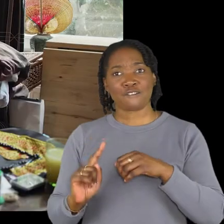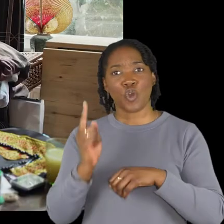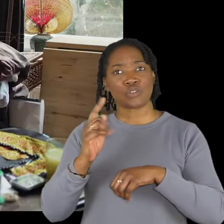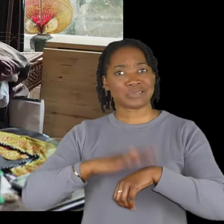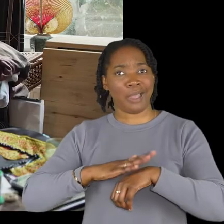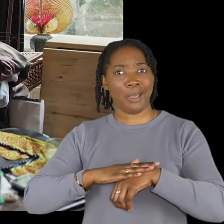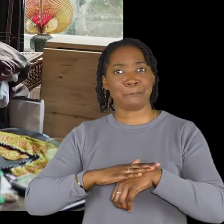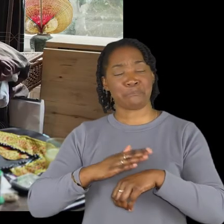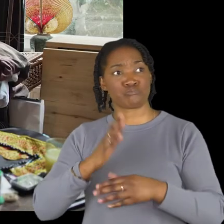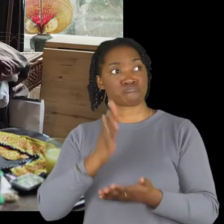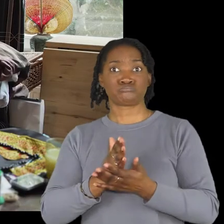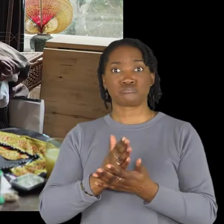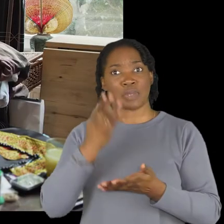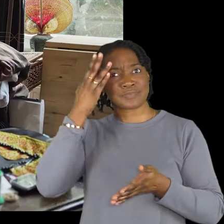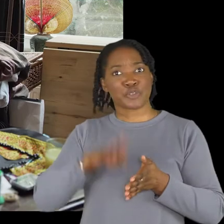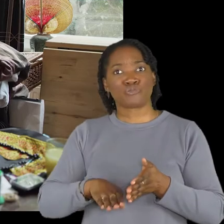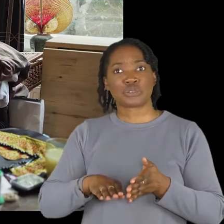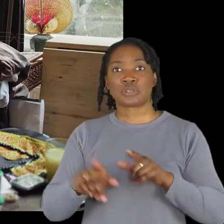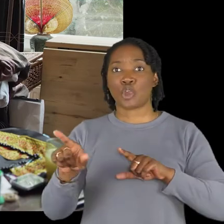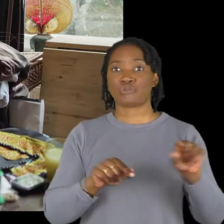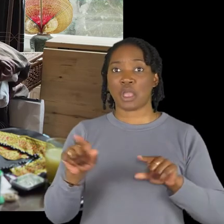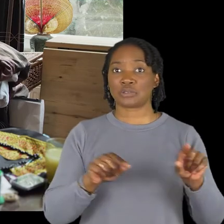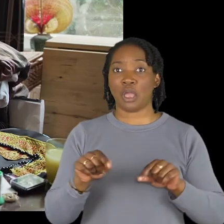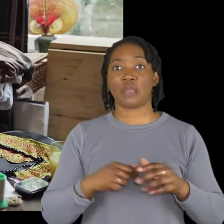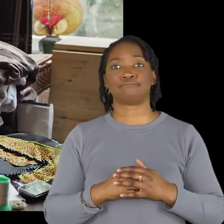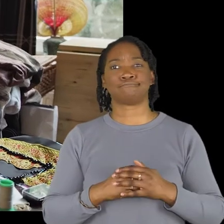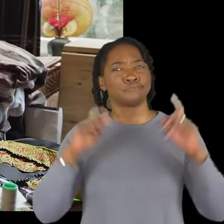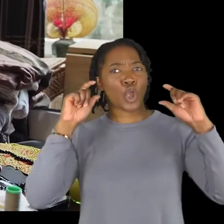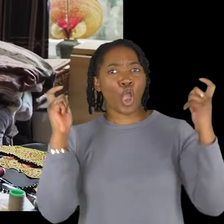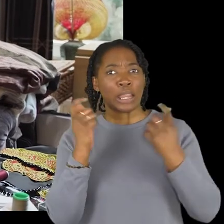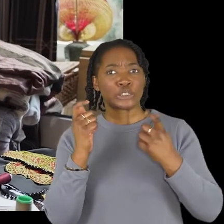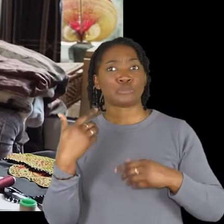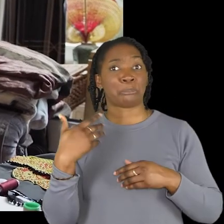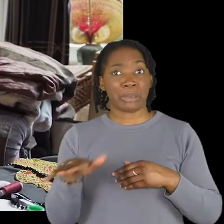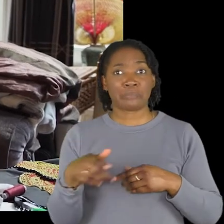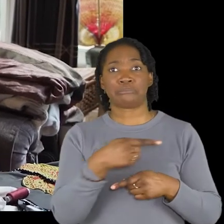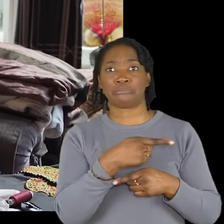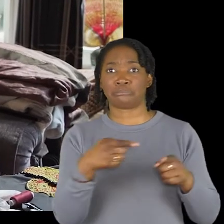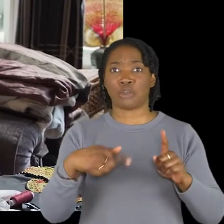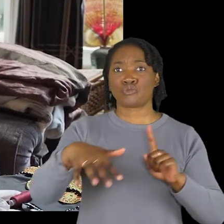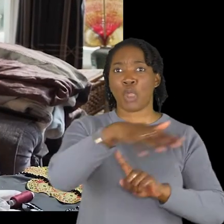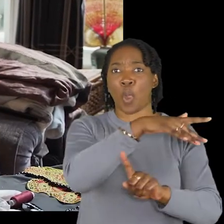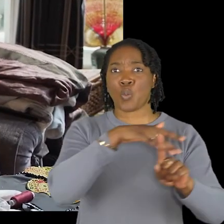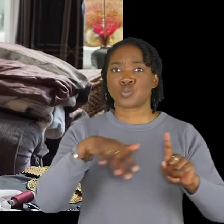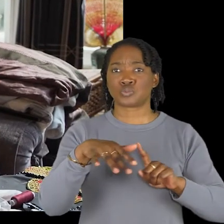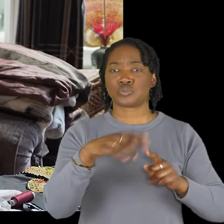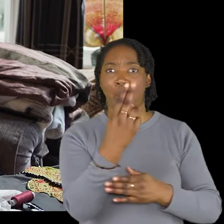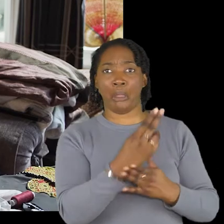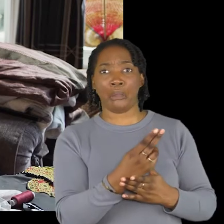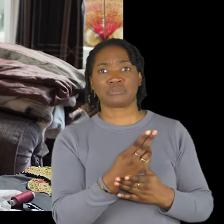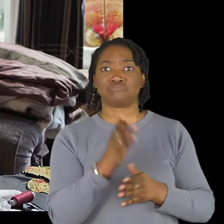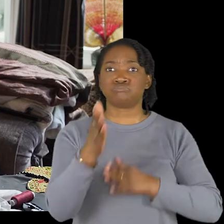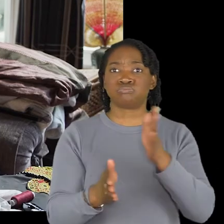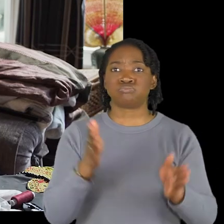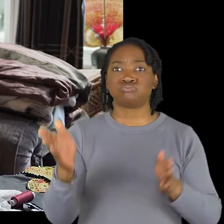my first real experience of curatorship. In college, even though I've always been around the arts and even though